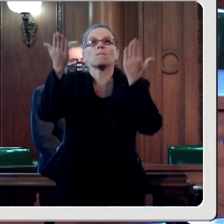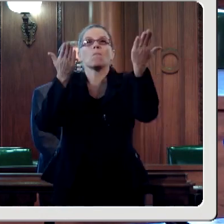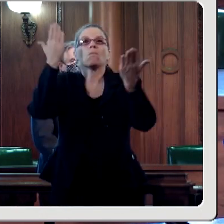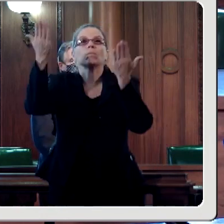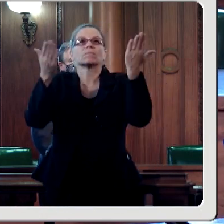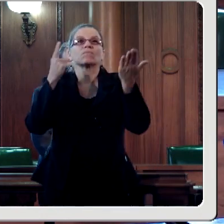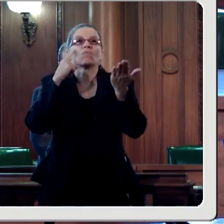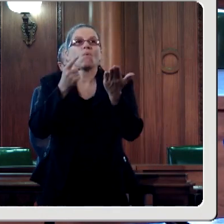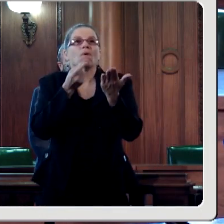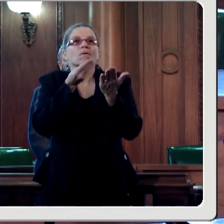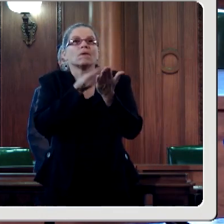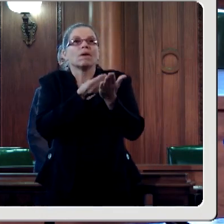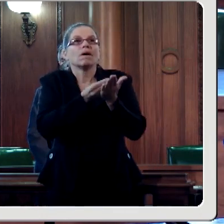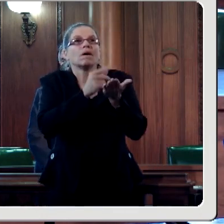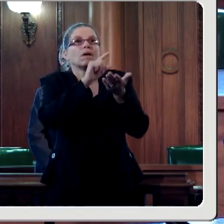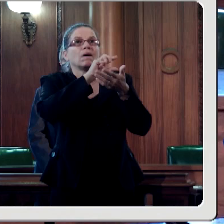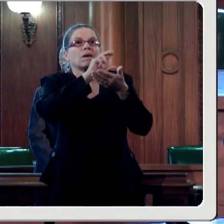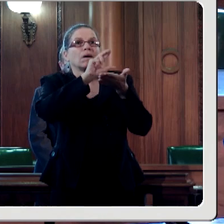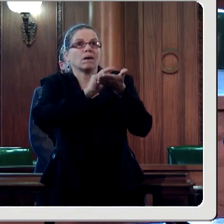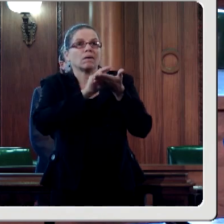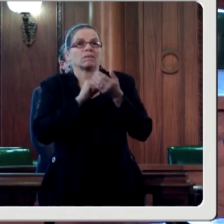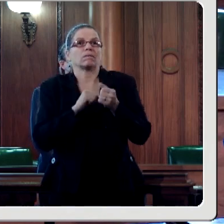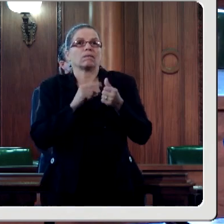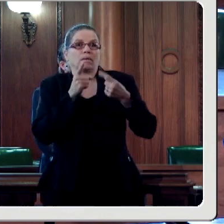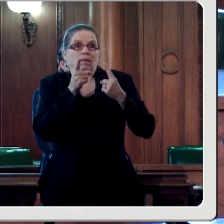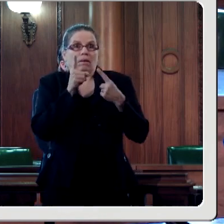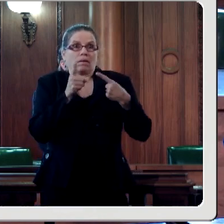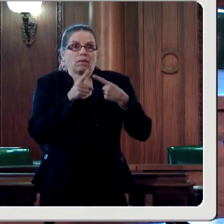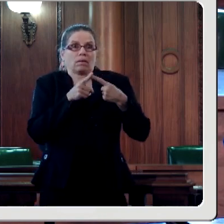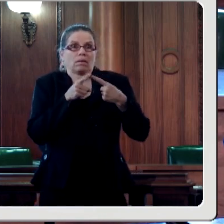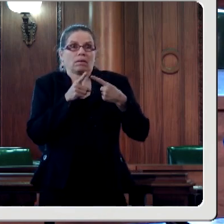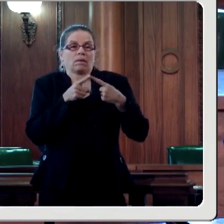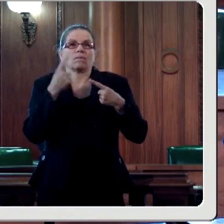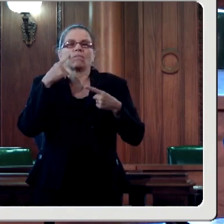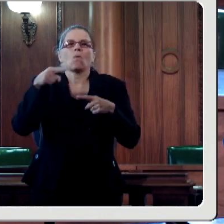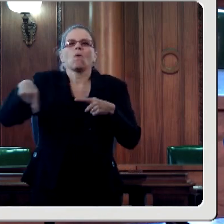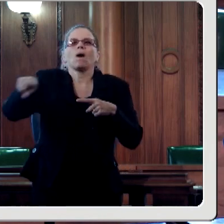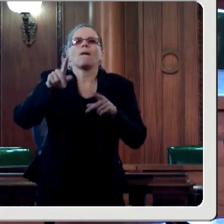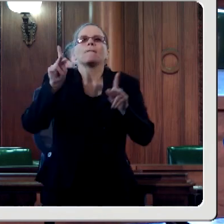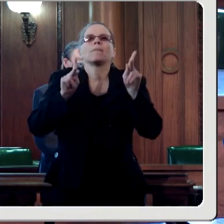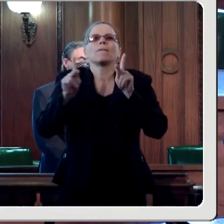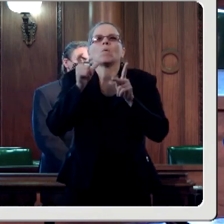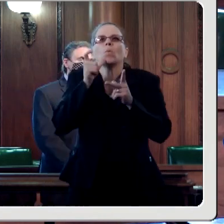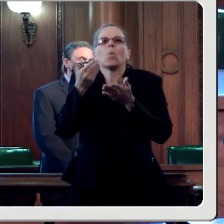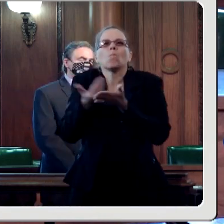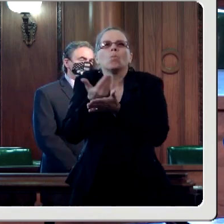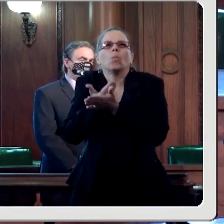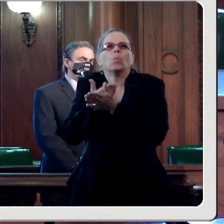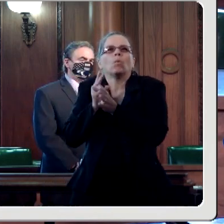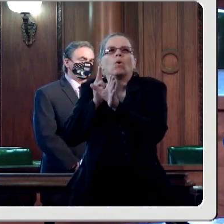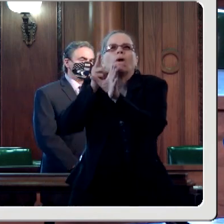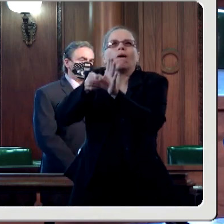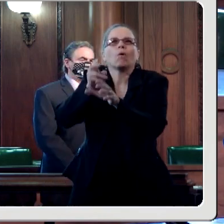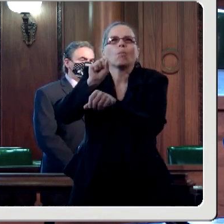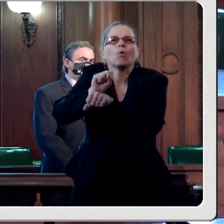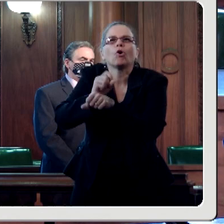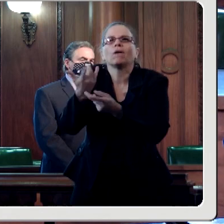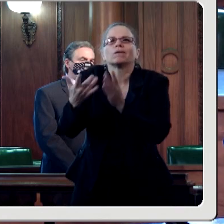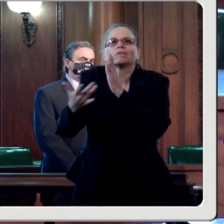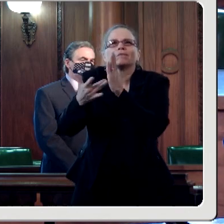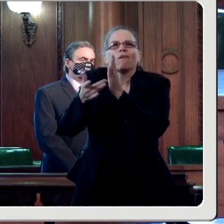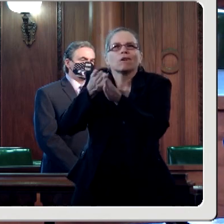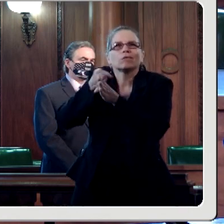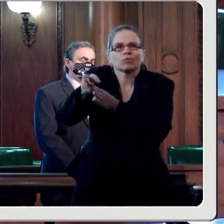to providing workforce training and development in the tech sector, as it's